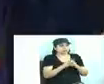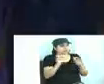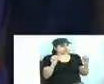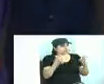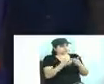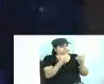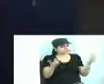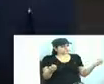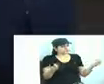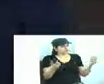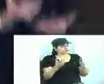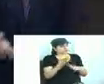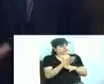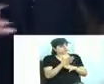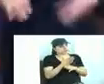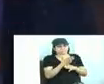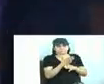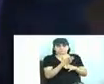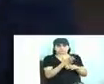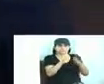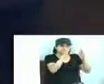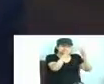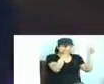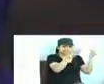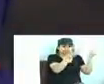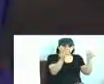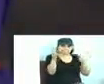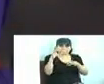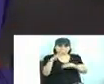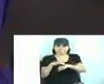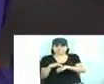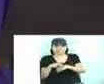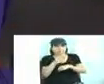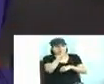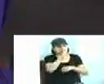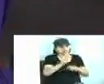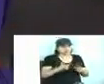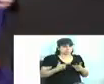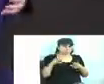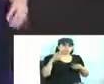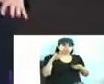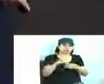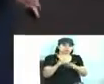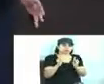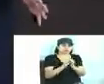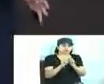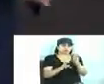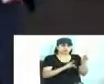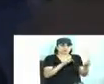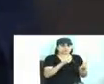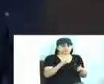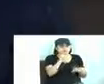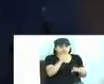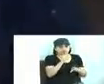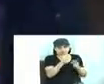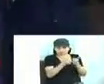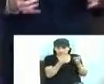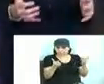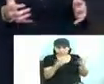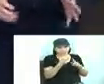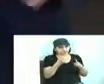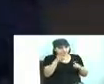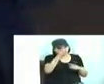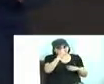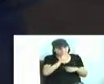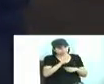separation between heaven and earth. Heaven comes down to earth. God is living among and with the people. We are not fragmented. We are not separated, not from God and not